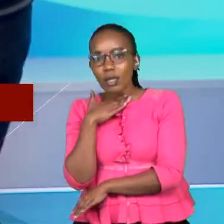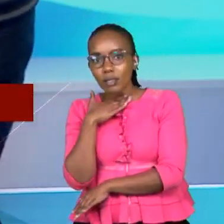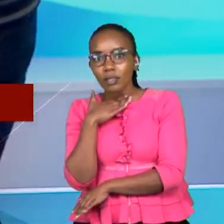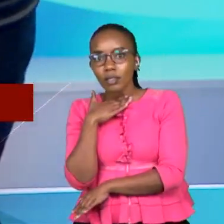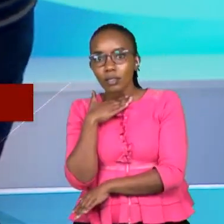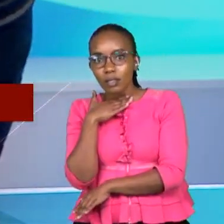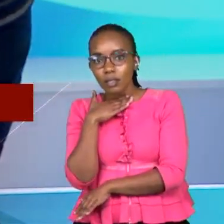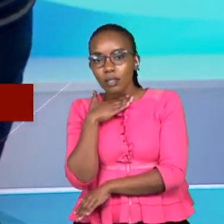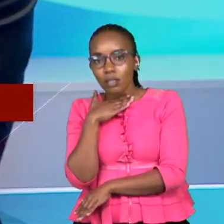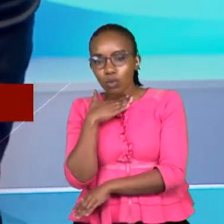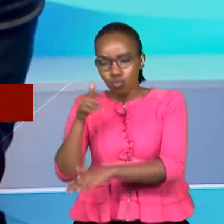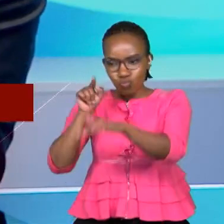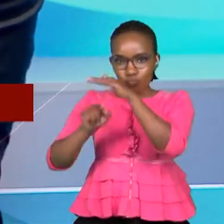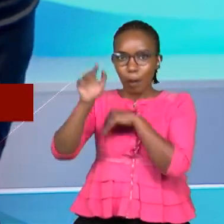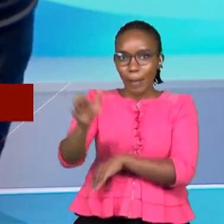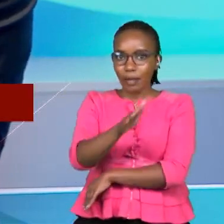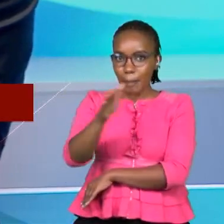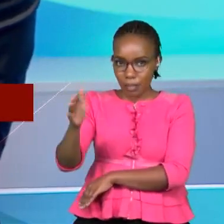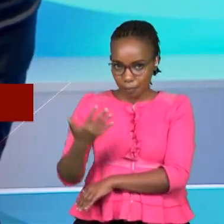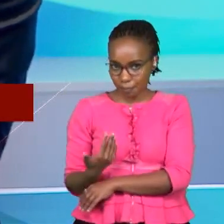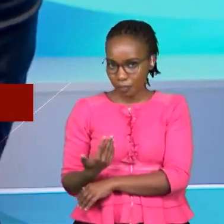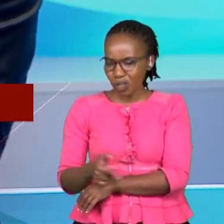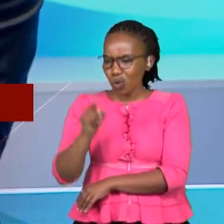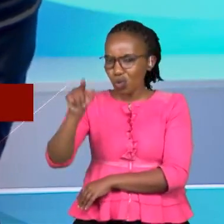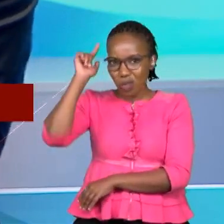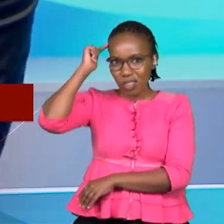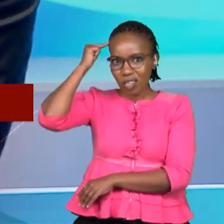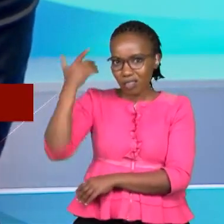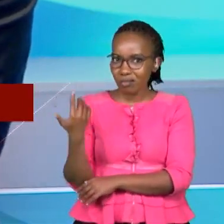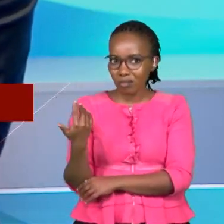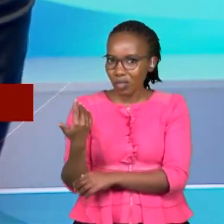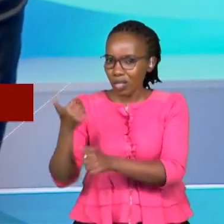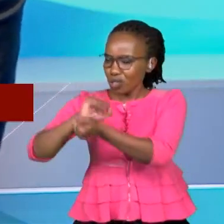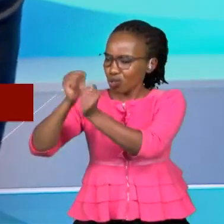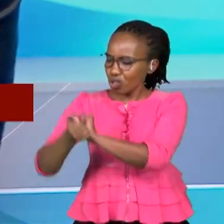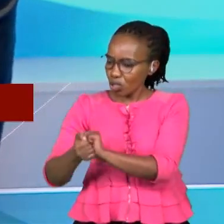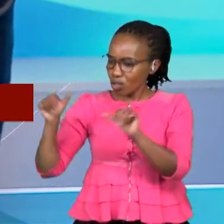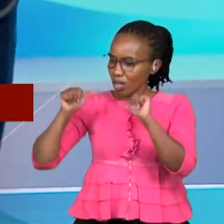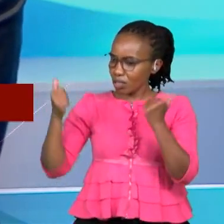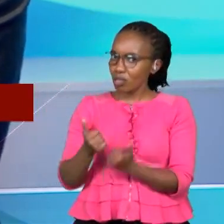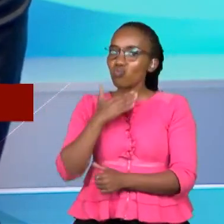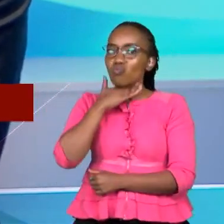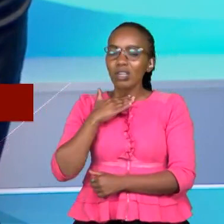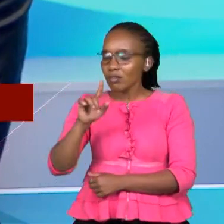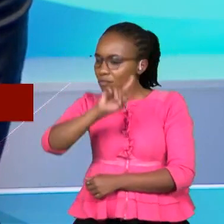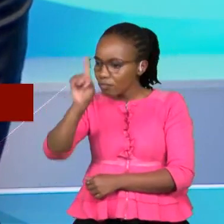to the parliament, whichever parliament. Do you think these are the change agents that we want to see?